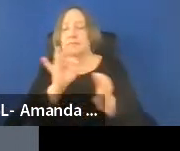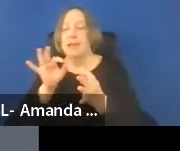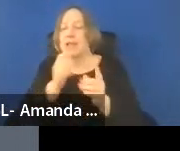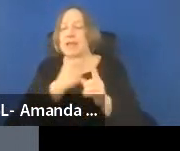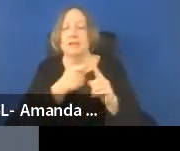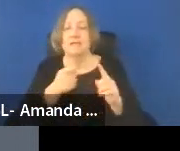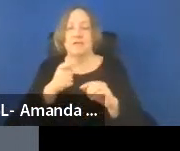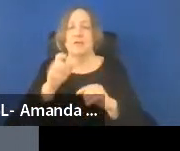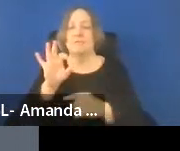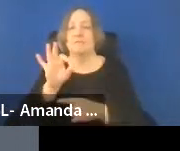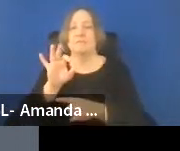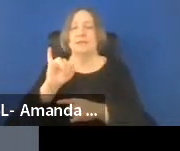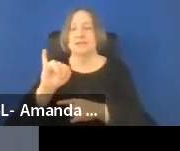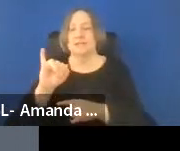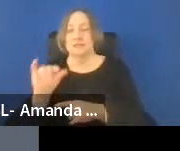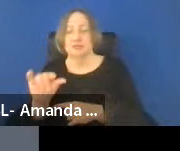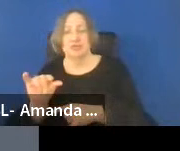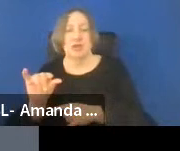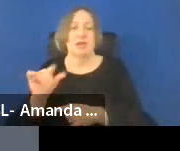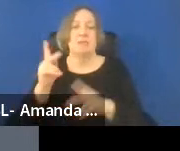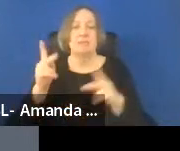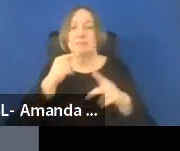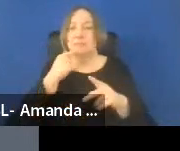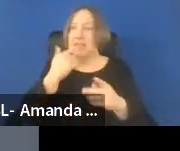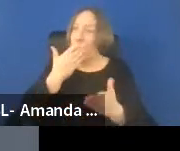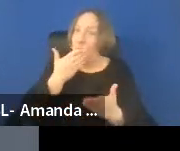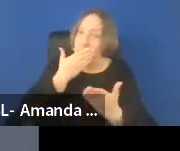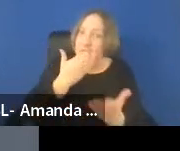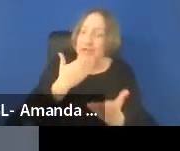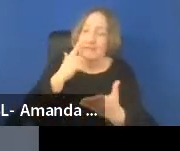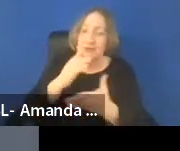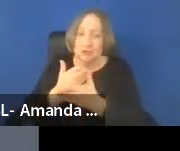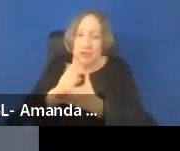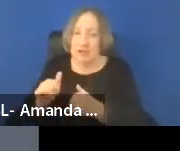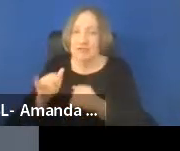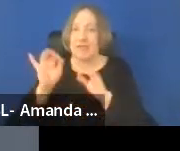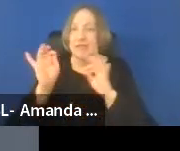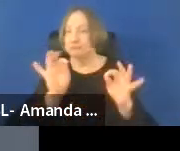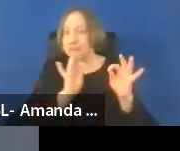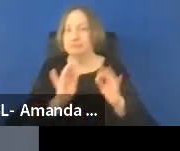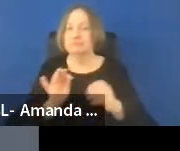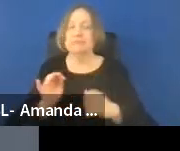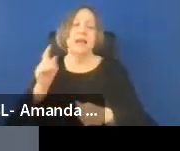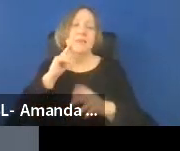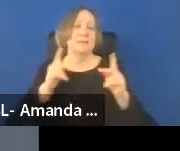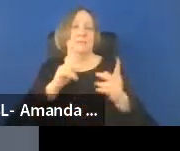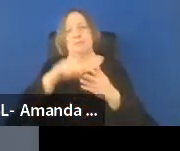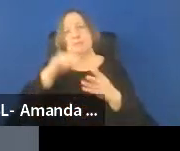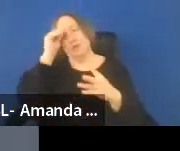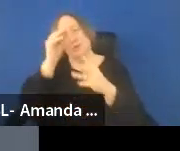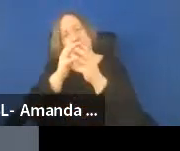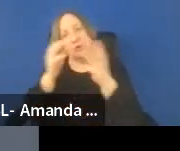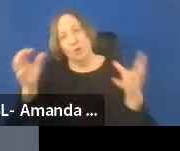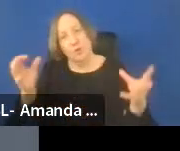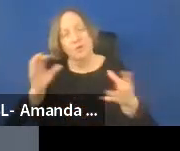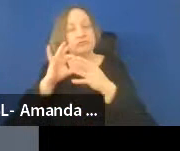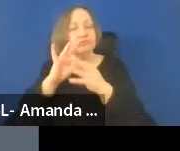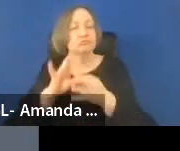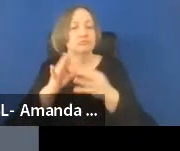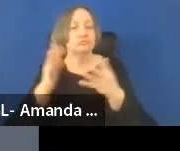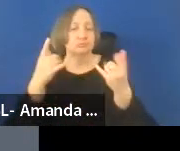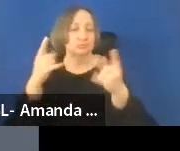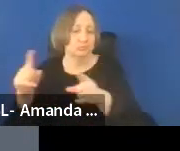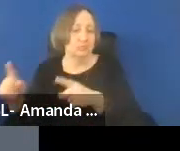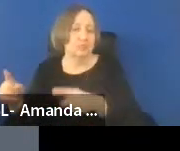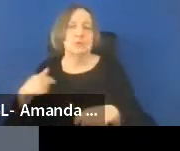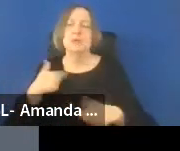on Instagram. There's people saying, oh, thank you for sharing this. And, you know, I think that they're learning so much about what's going on.